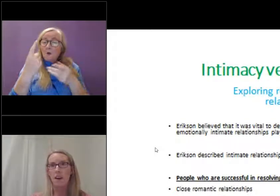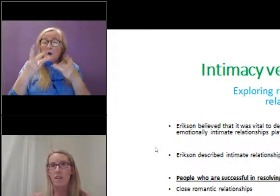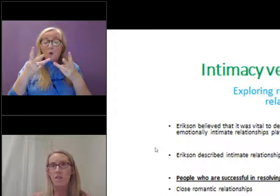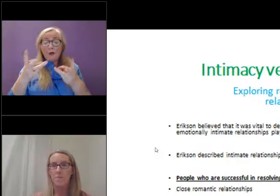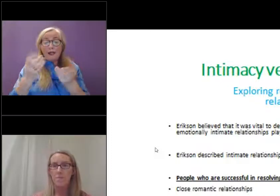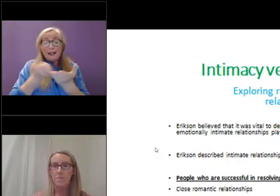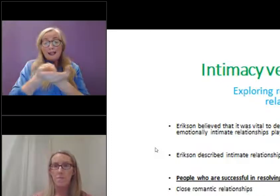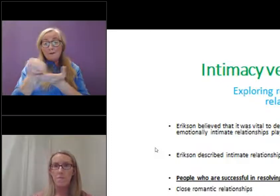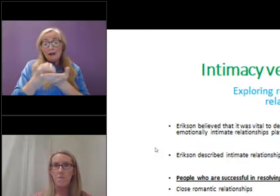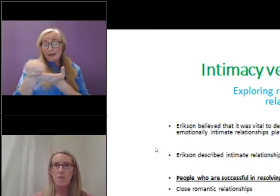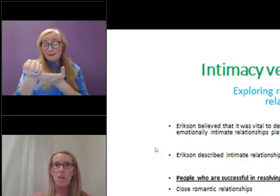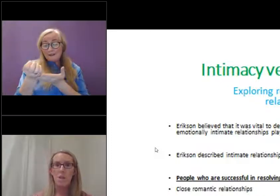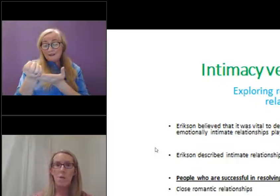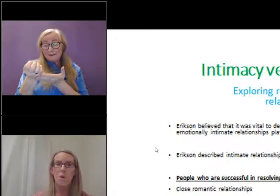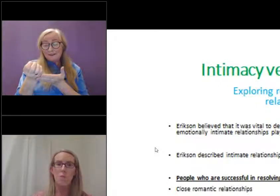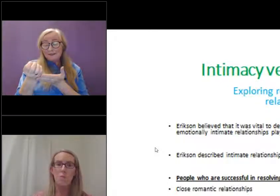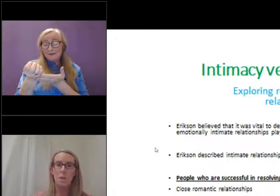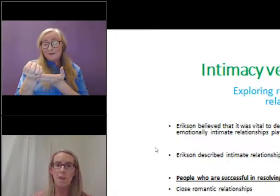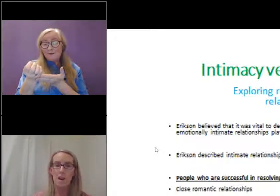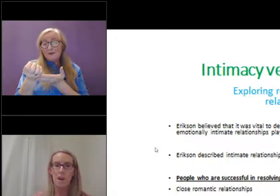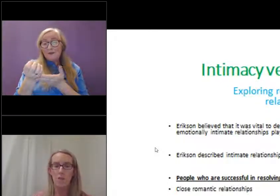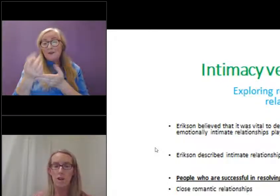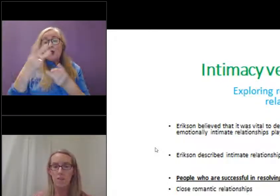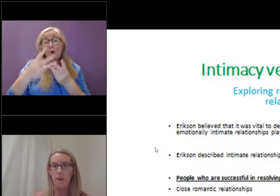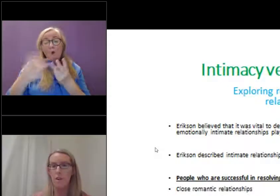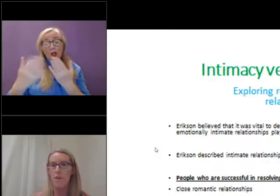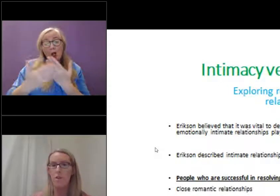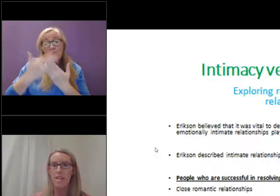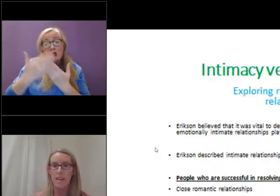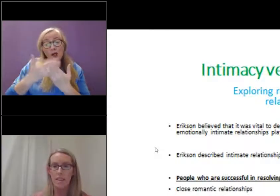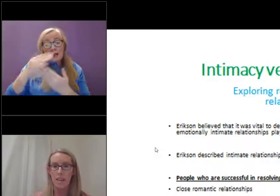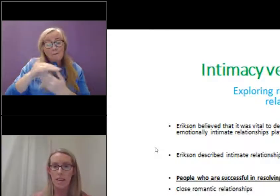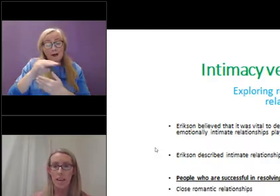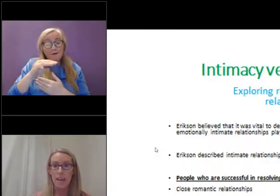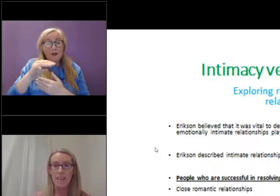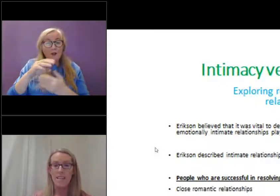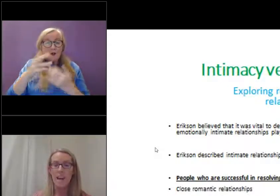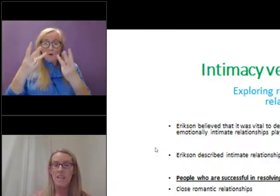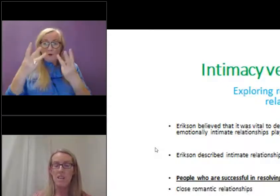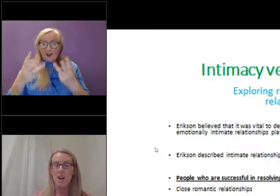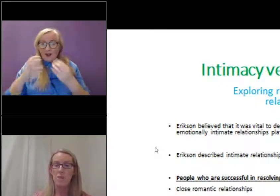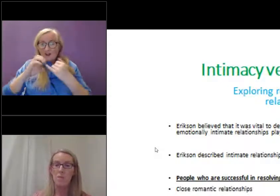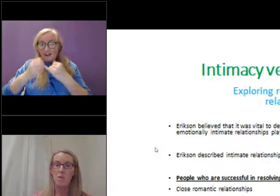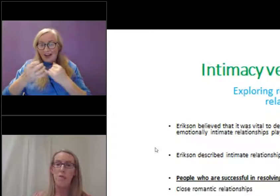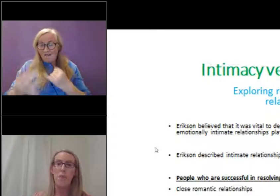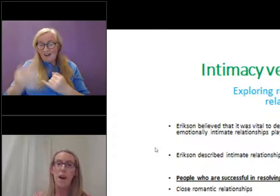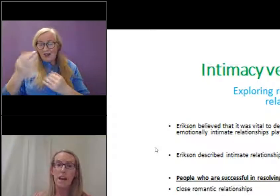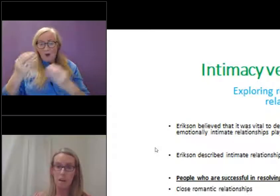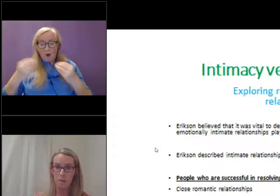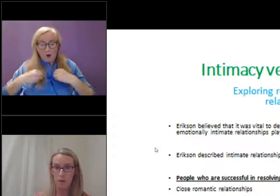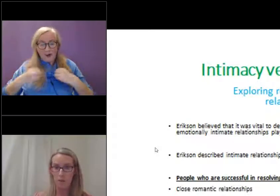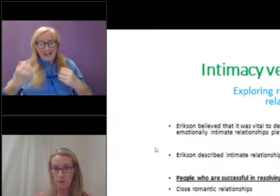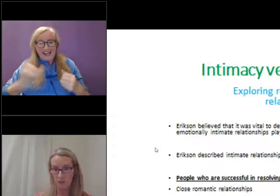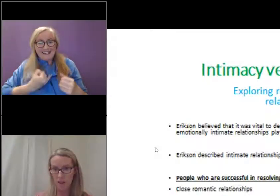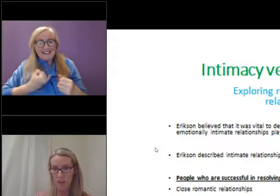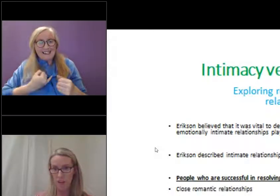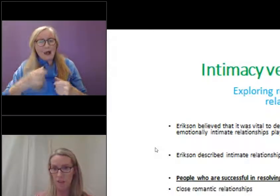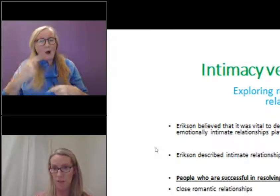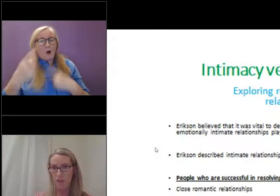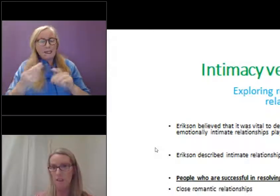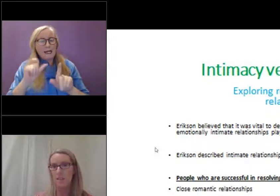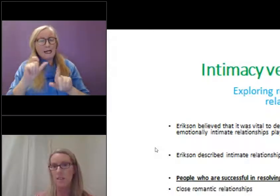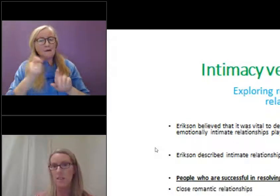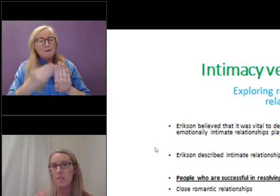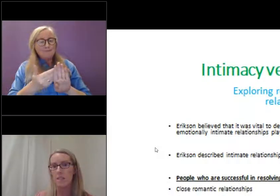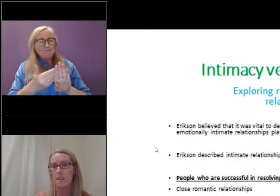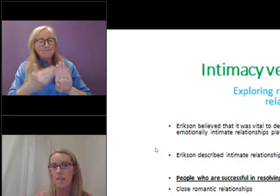of that, you know, when young people are kind of trying to find their own identity, they tend to kind of move away a little bit from the family. So